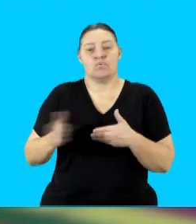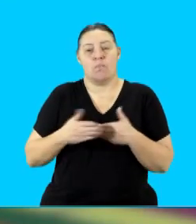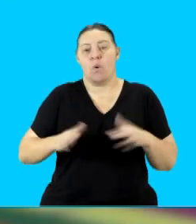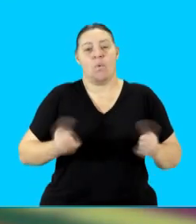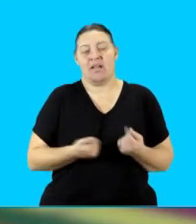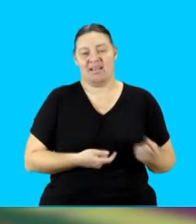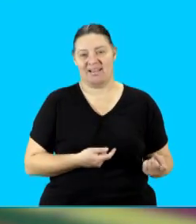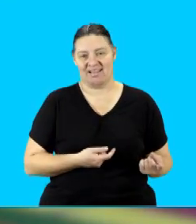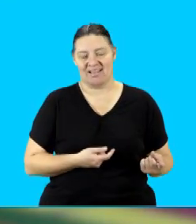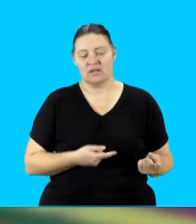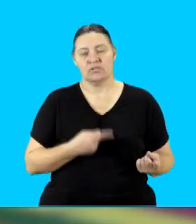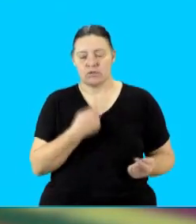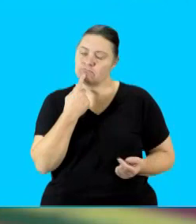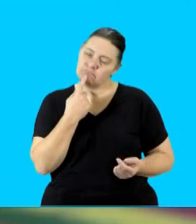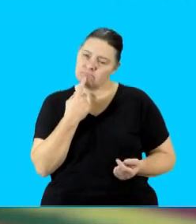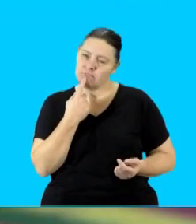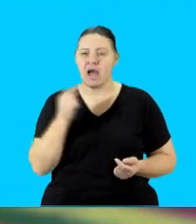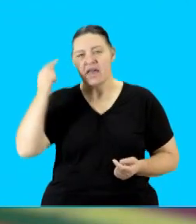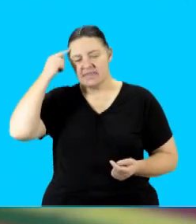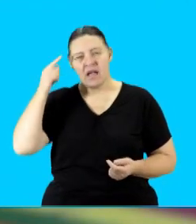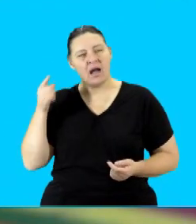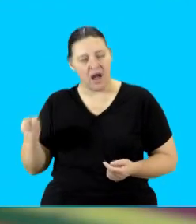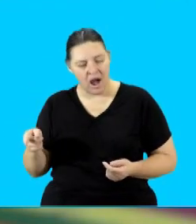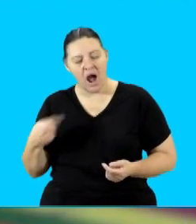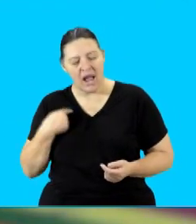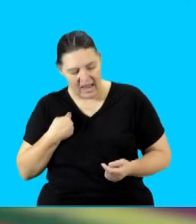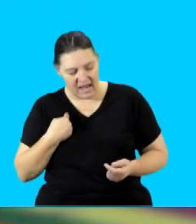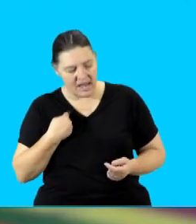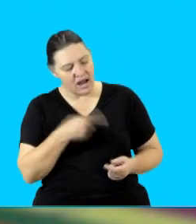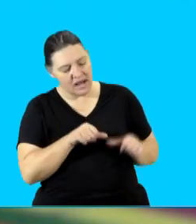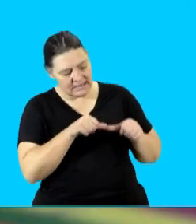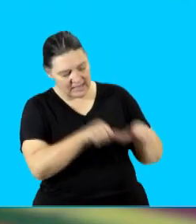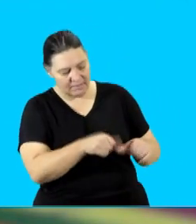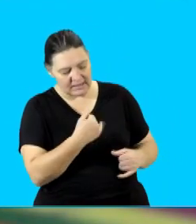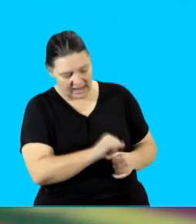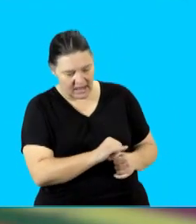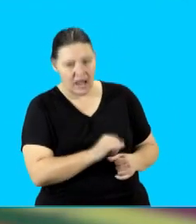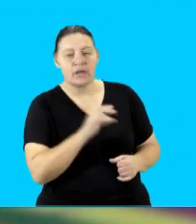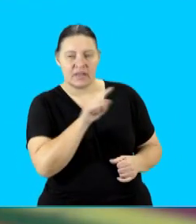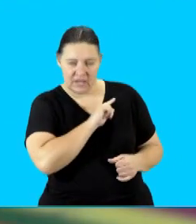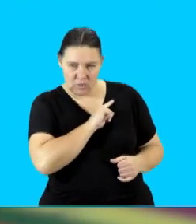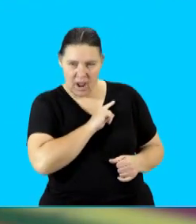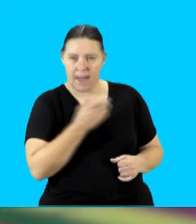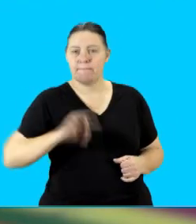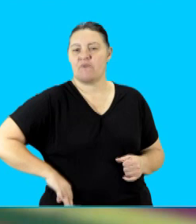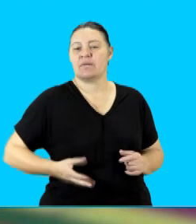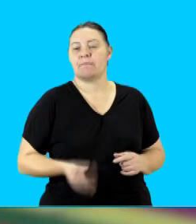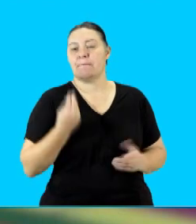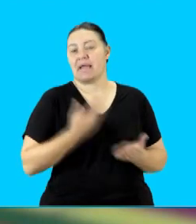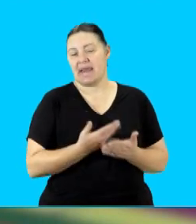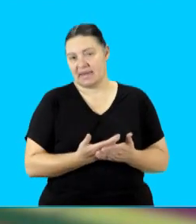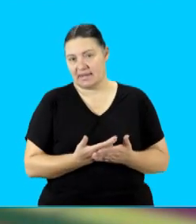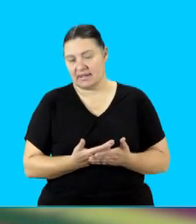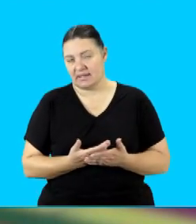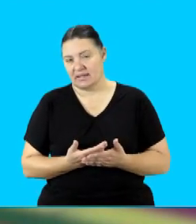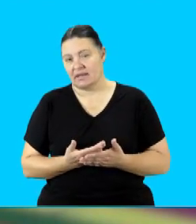longer operating well, so business number A thinks that they can make sure that it still remains sustainable, it's still making a profit.